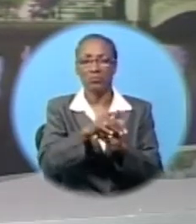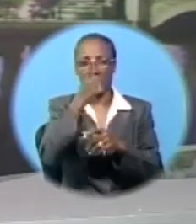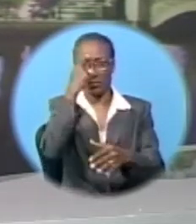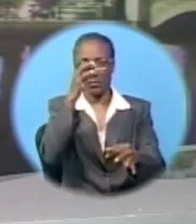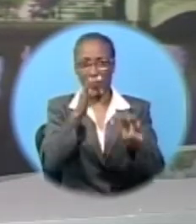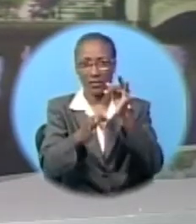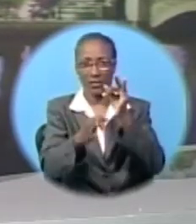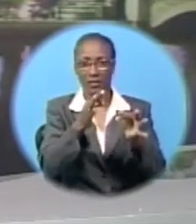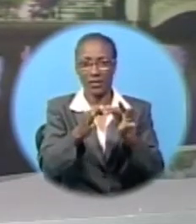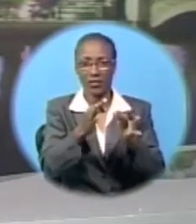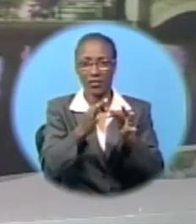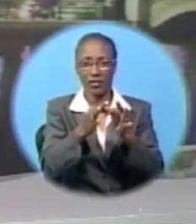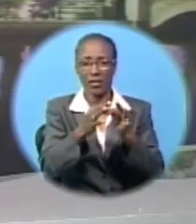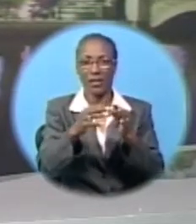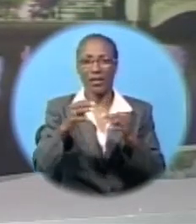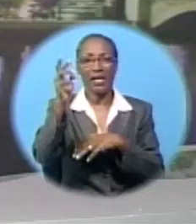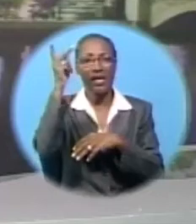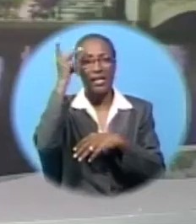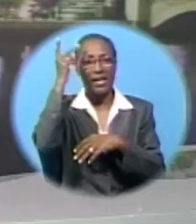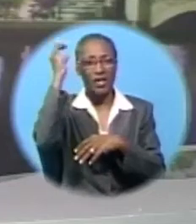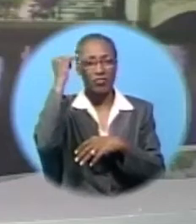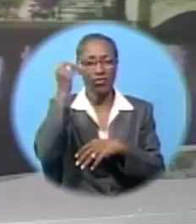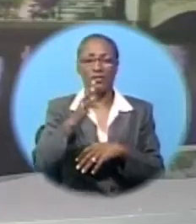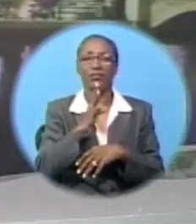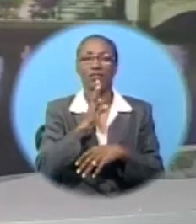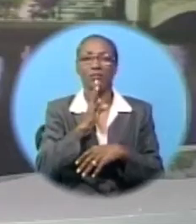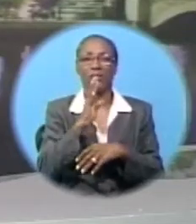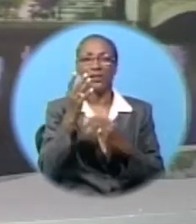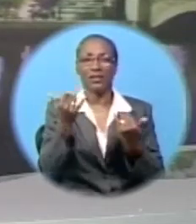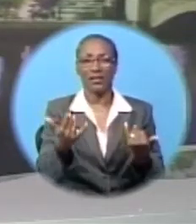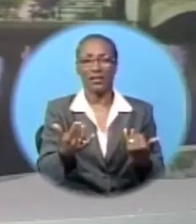major player in that market. Kent Jerson has the story.